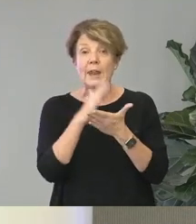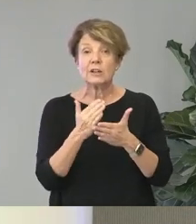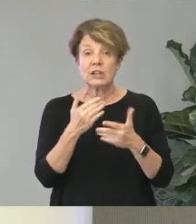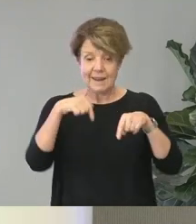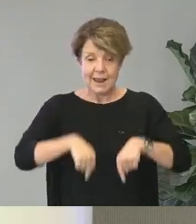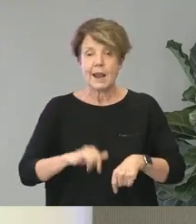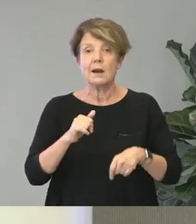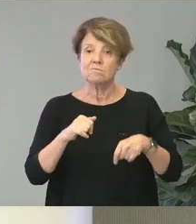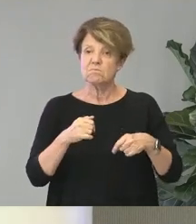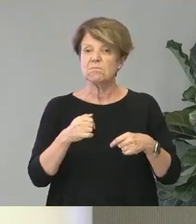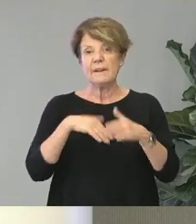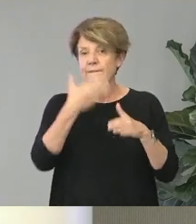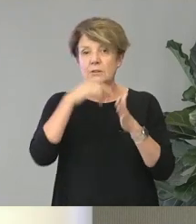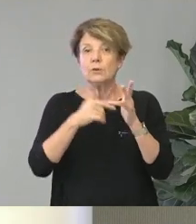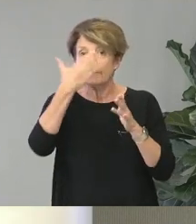this wonderful evening.